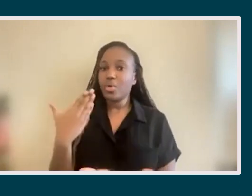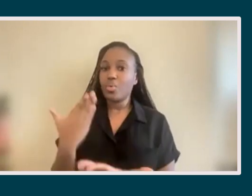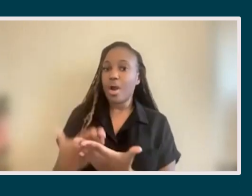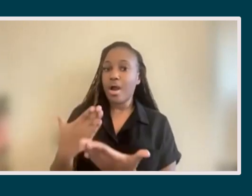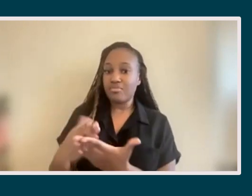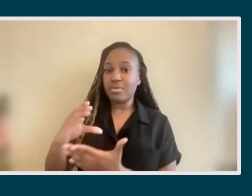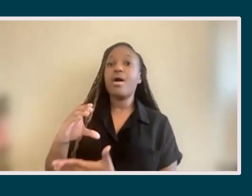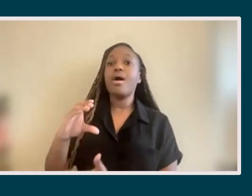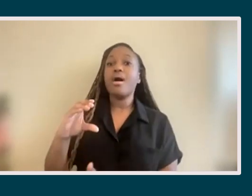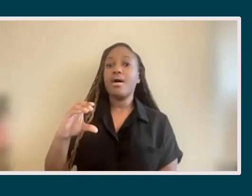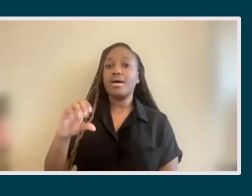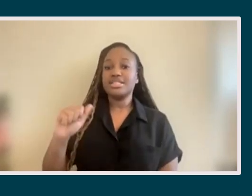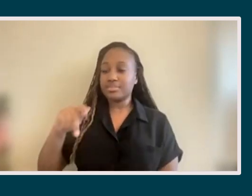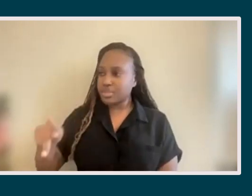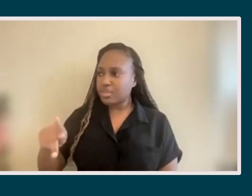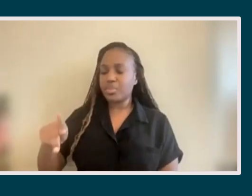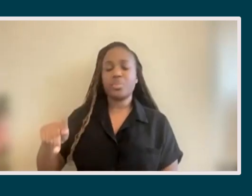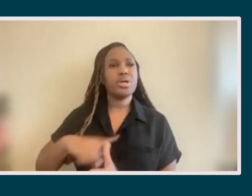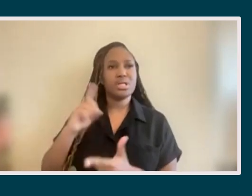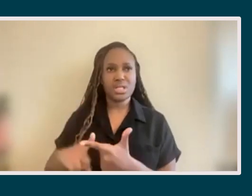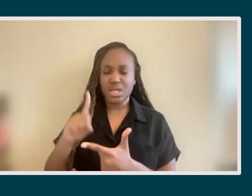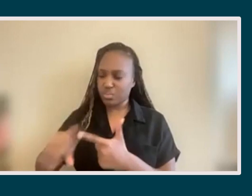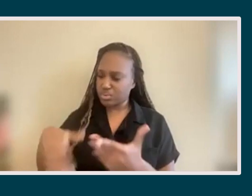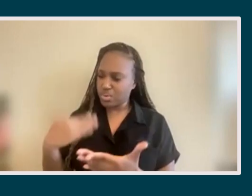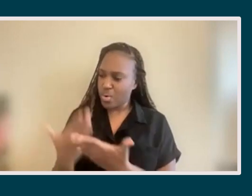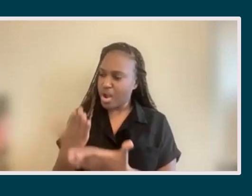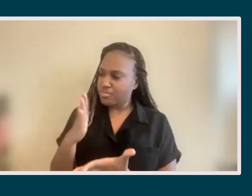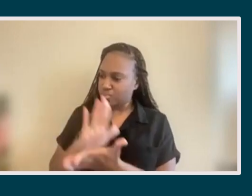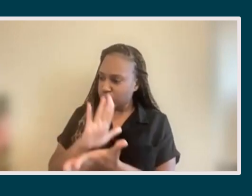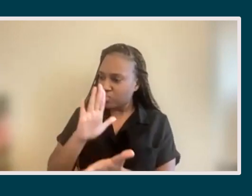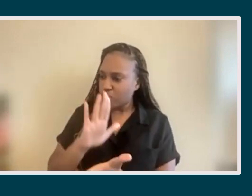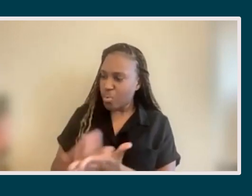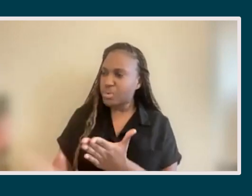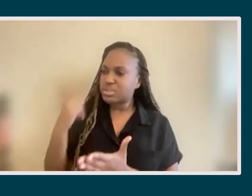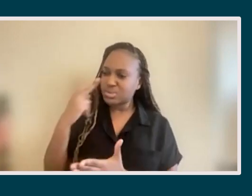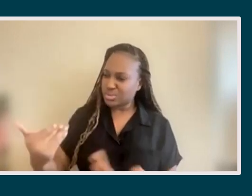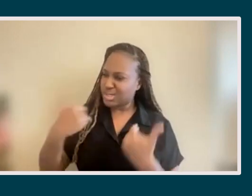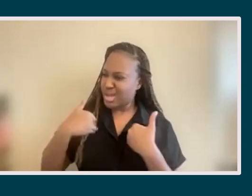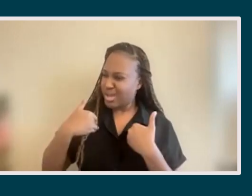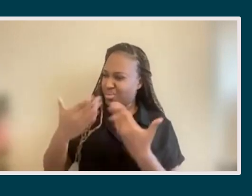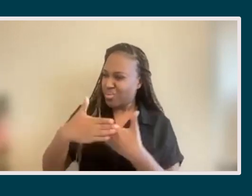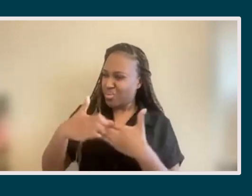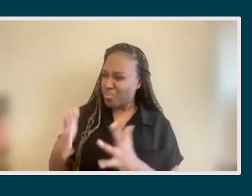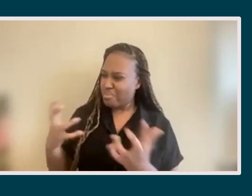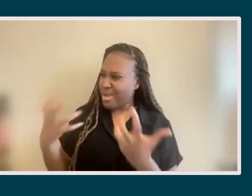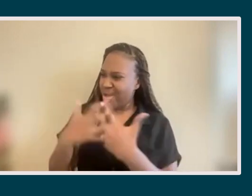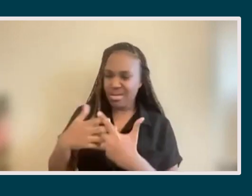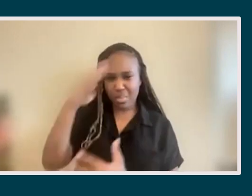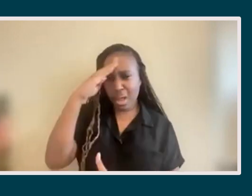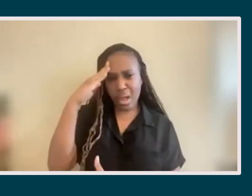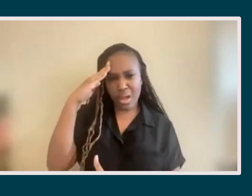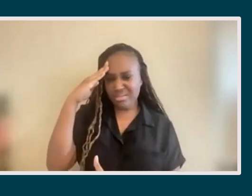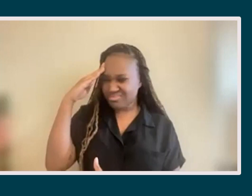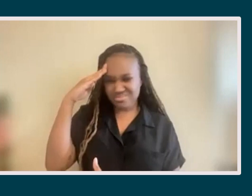she got to the room and her parents saw that she had a Black roommate, they were going to pull her out of college. And